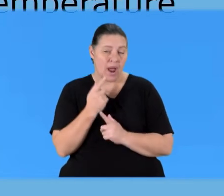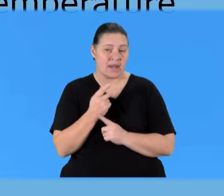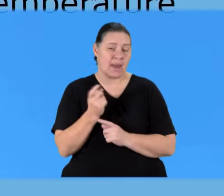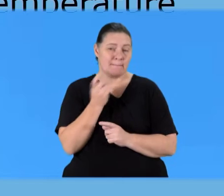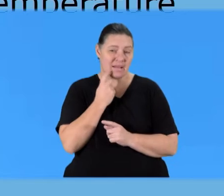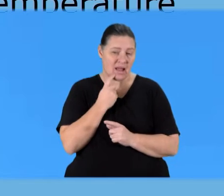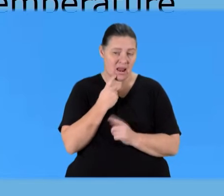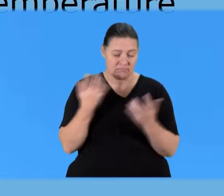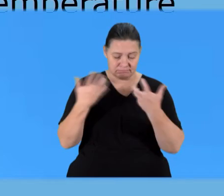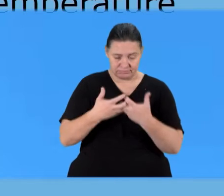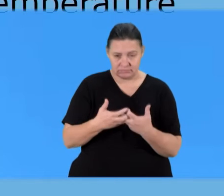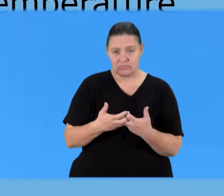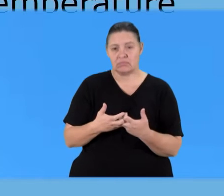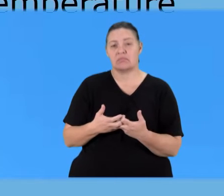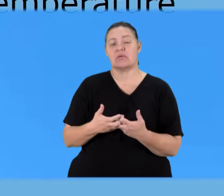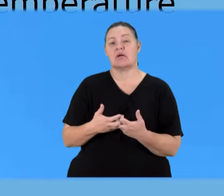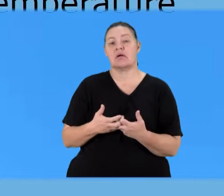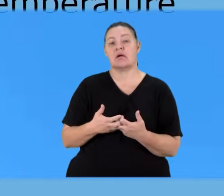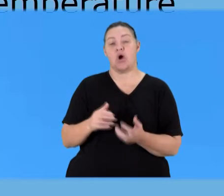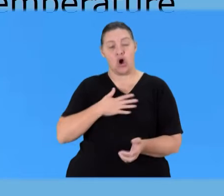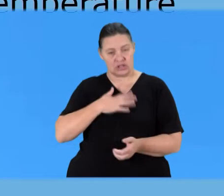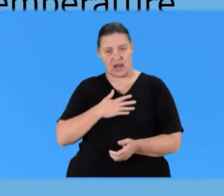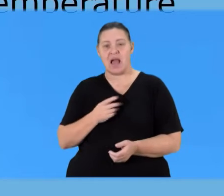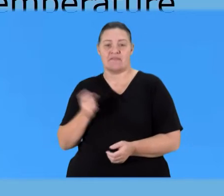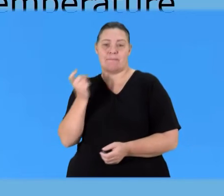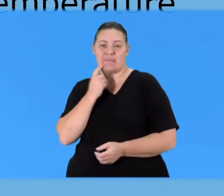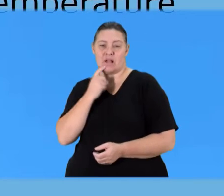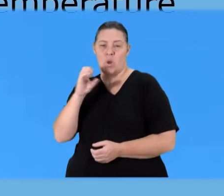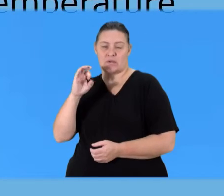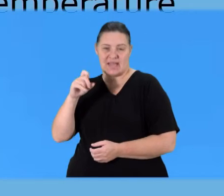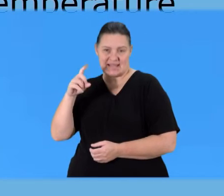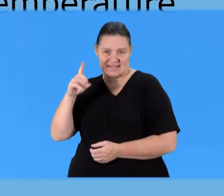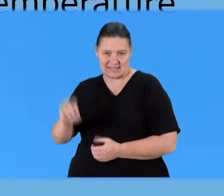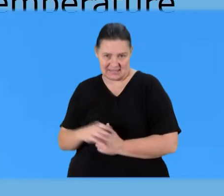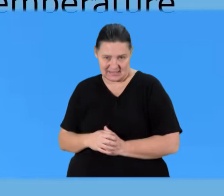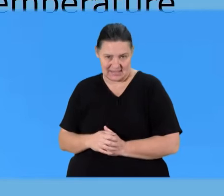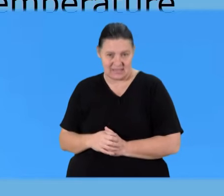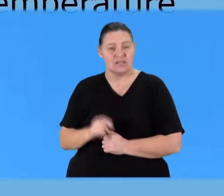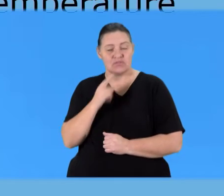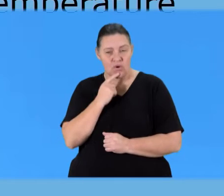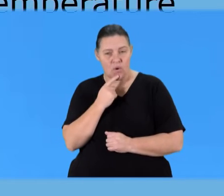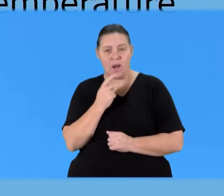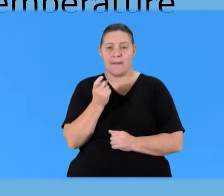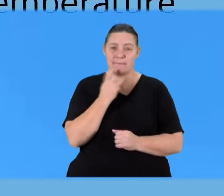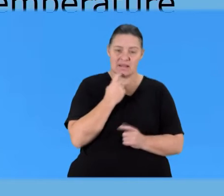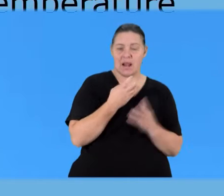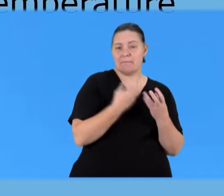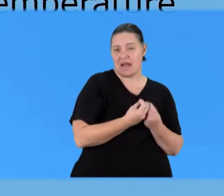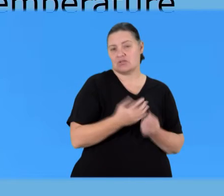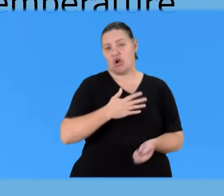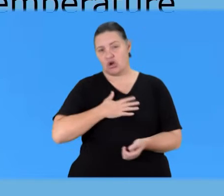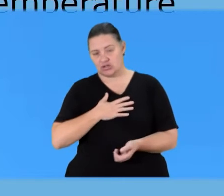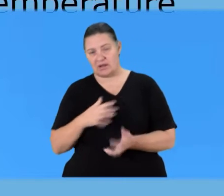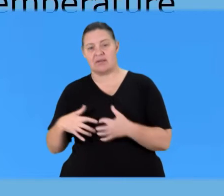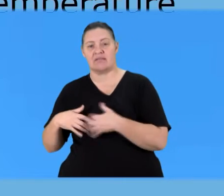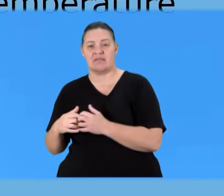that when metals react with oxygen, they are forming metal oxide. So a general equation for that statement would be a metal